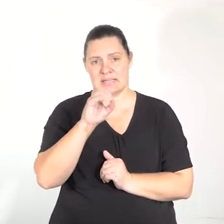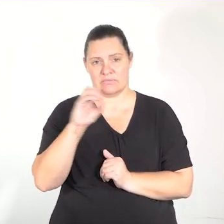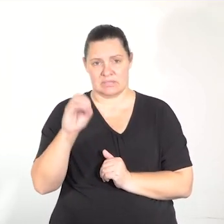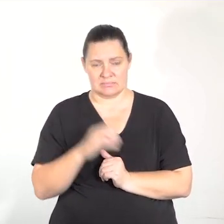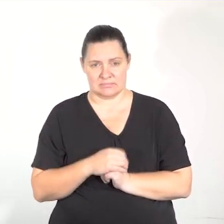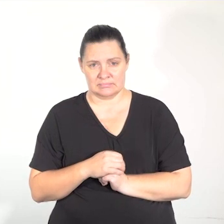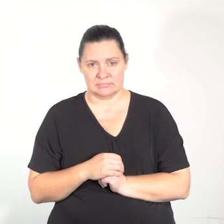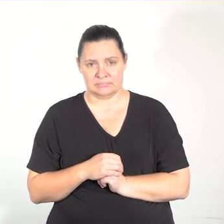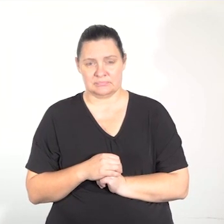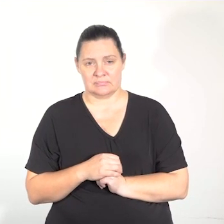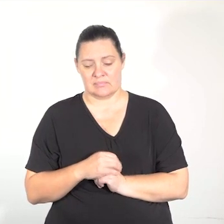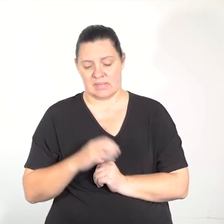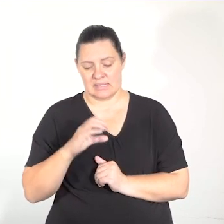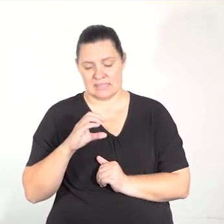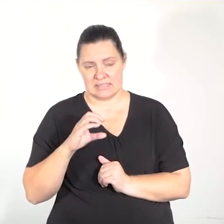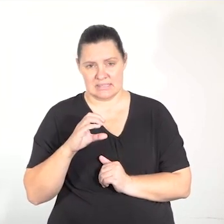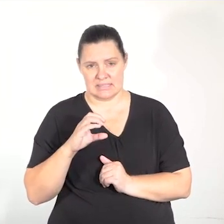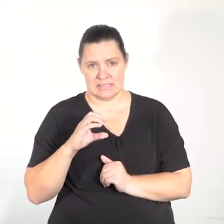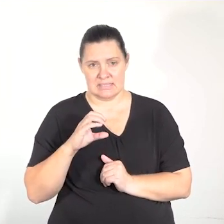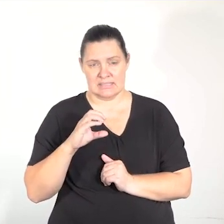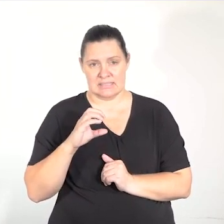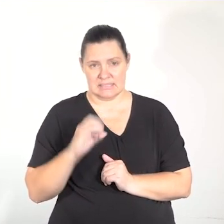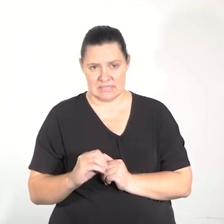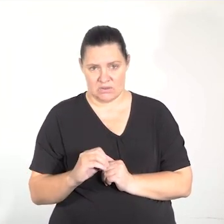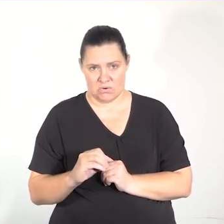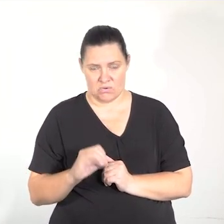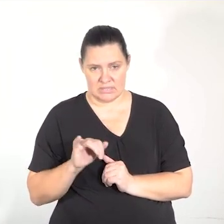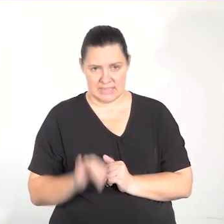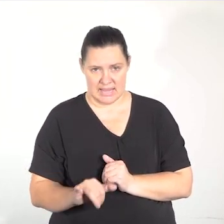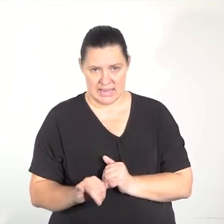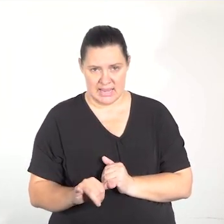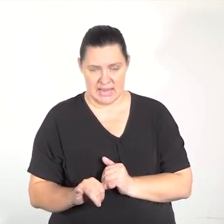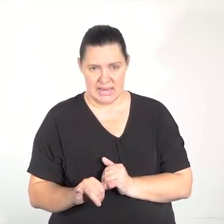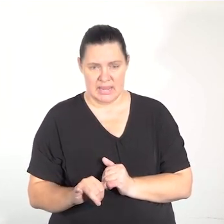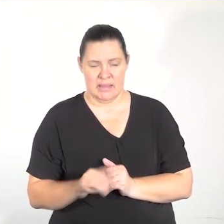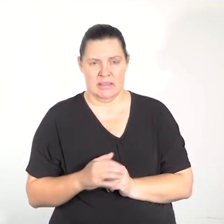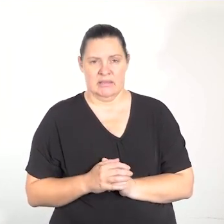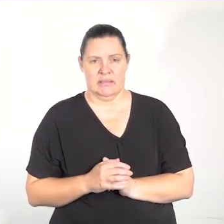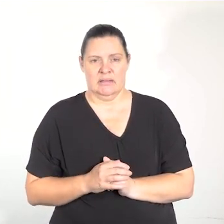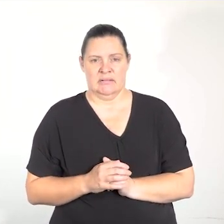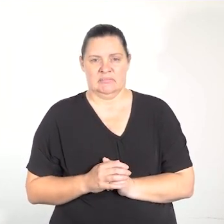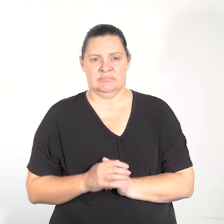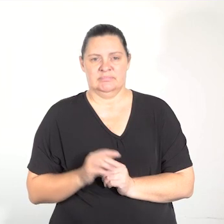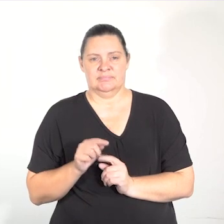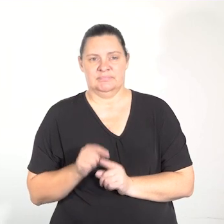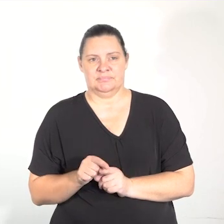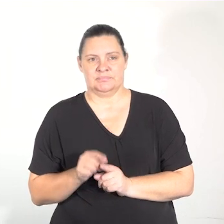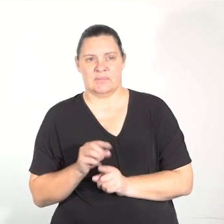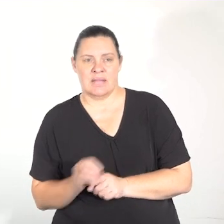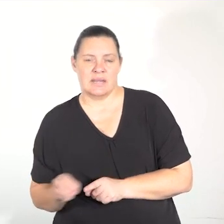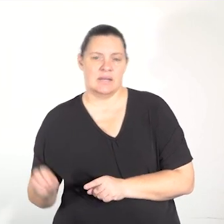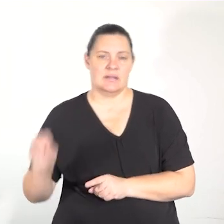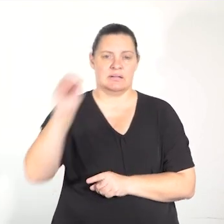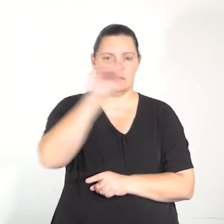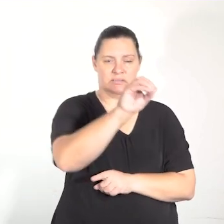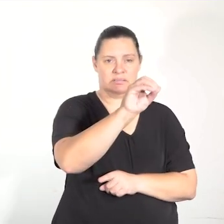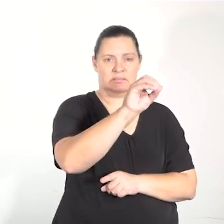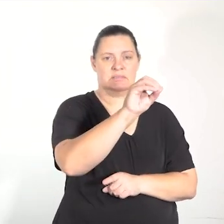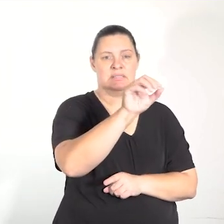one, leaving us with no hundreds at all. And then now we have 1 for the